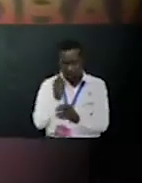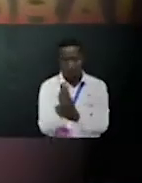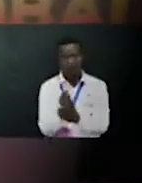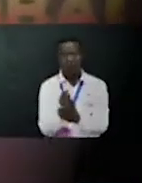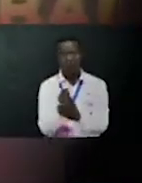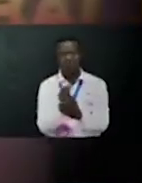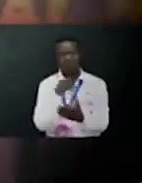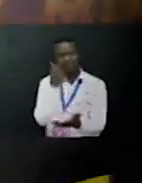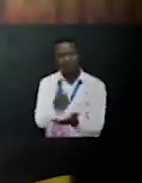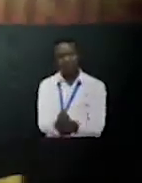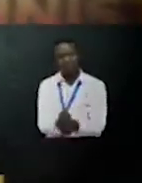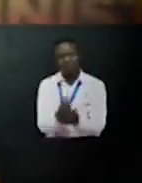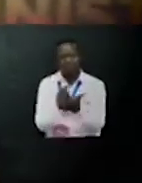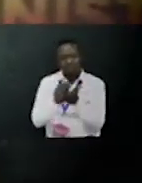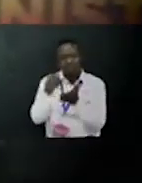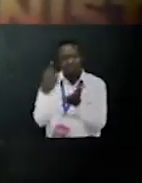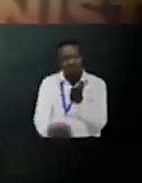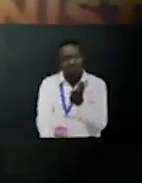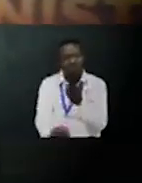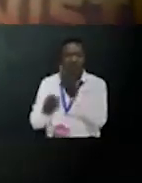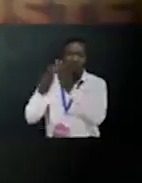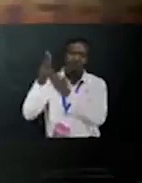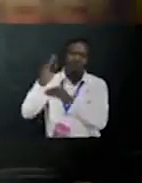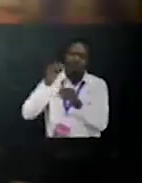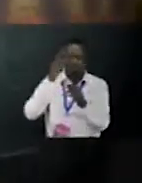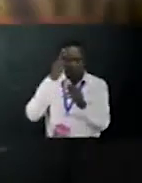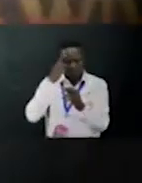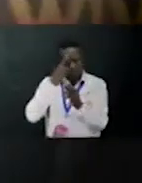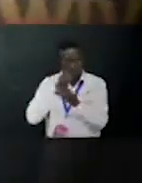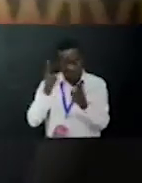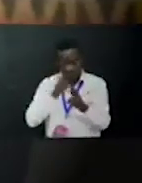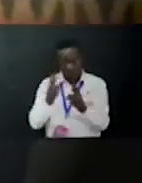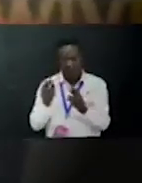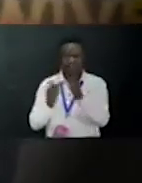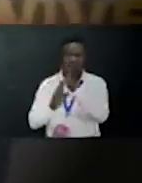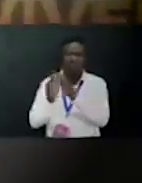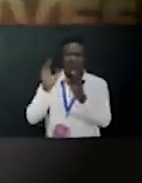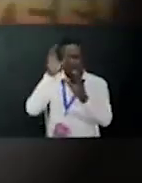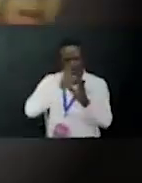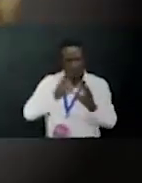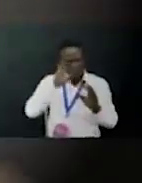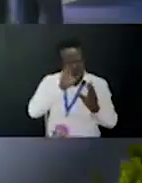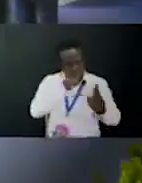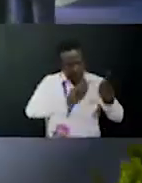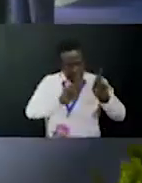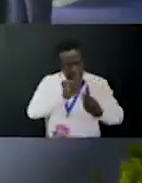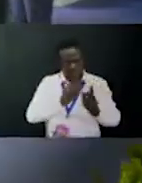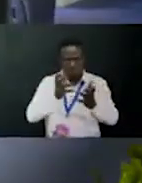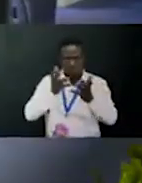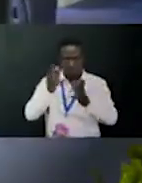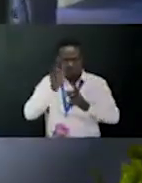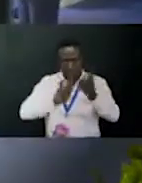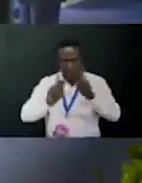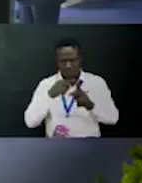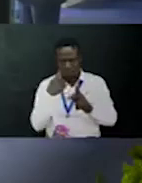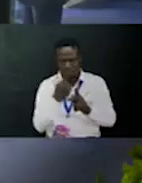Hallelujah. Amen. The truth is that God is ready. Yes. He is looking for a people. He wants a people that he